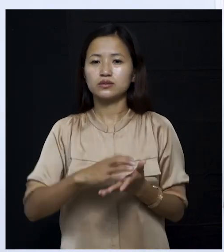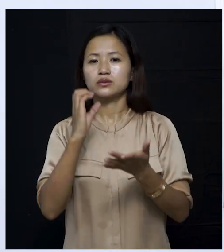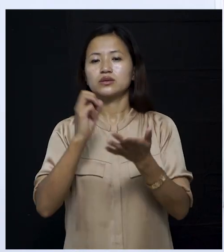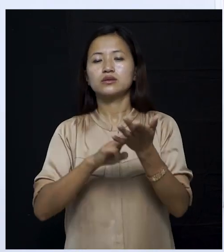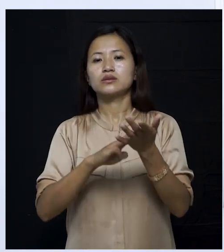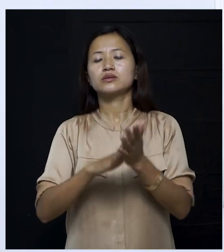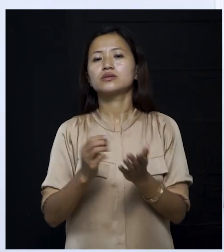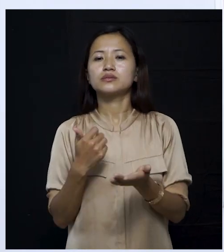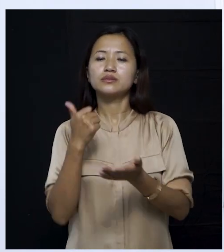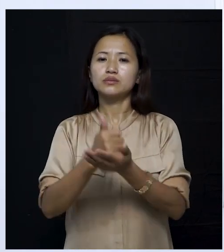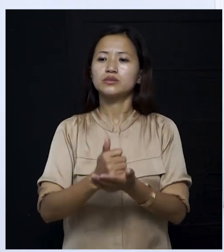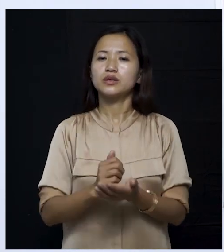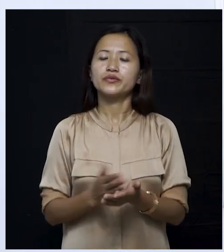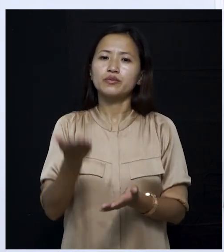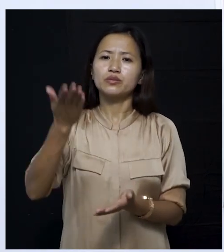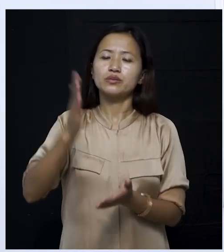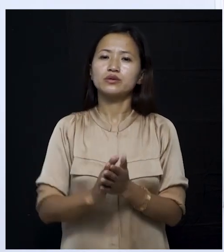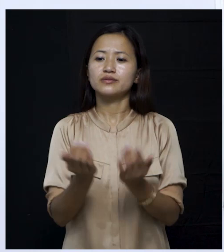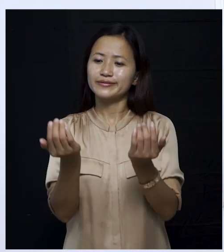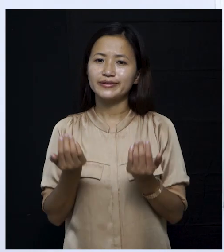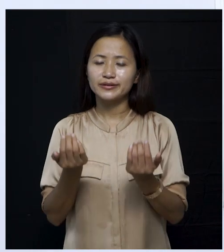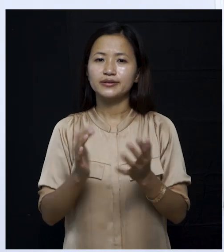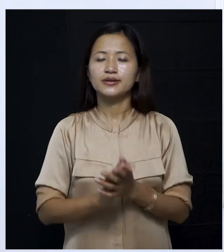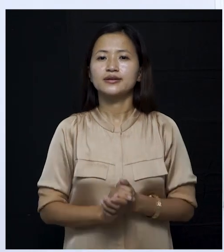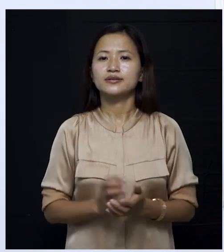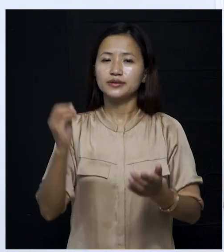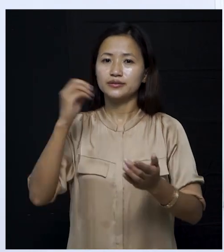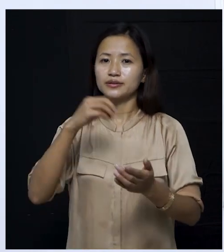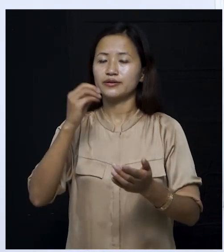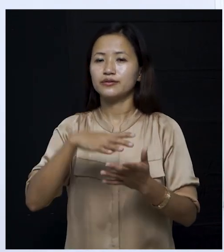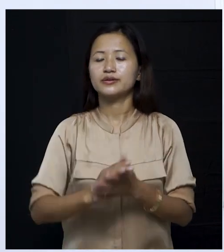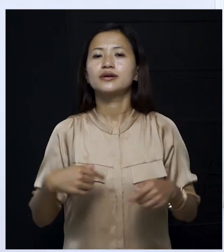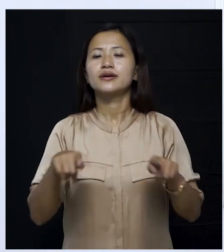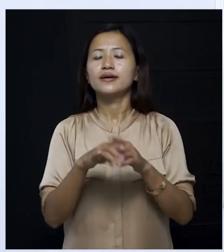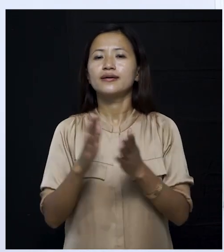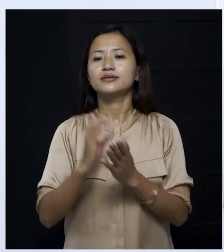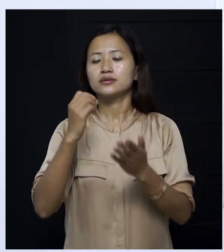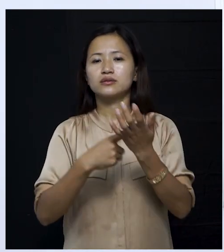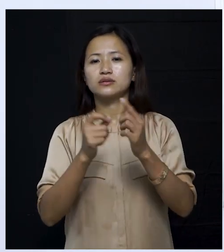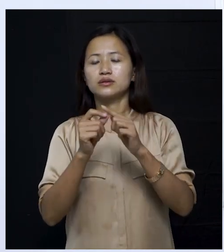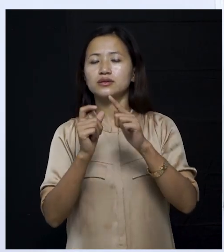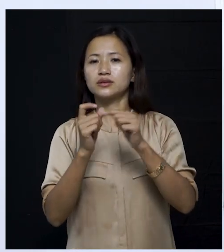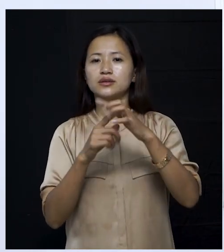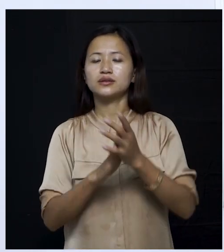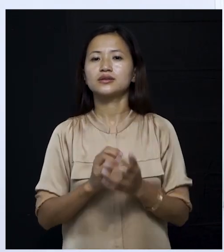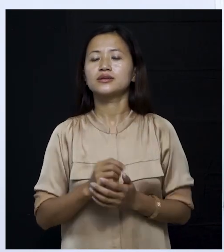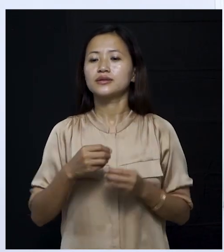they promote savings and are the source of credit for the trade. Okay, they